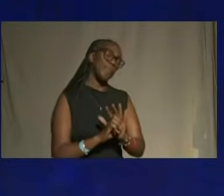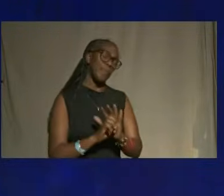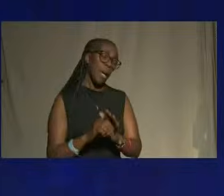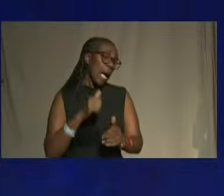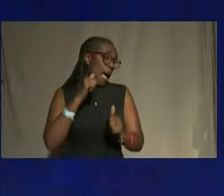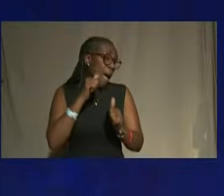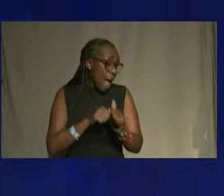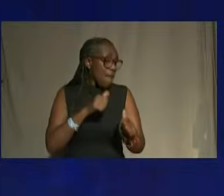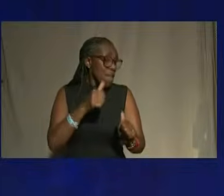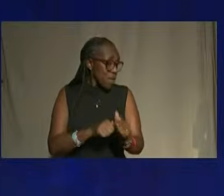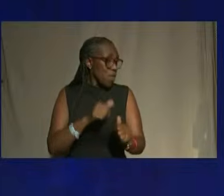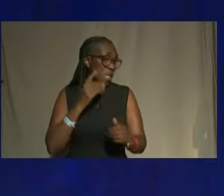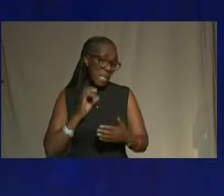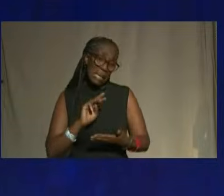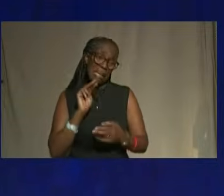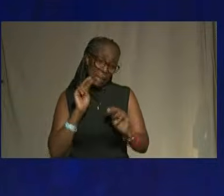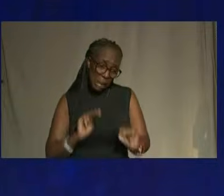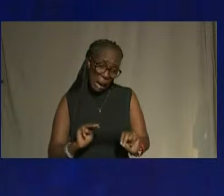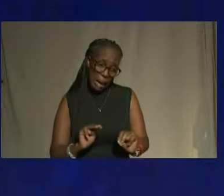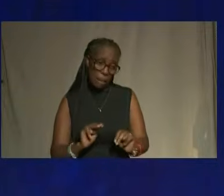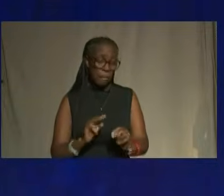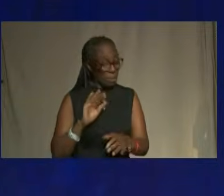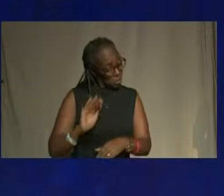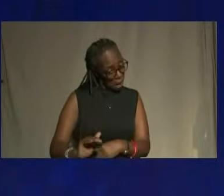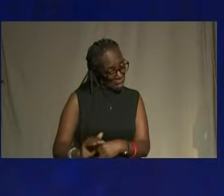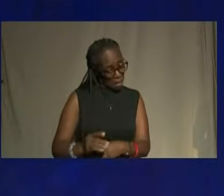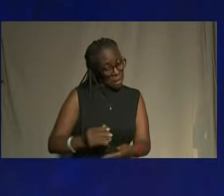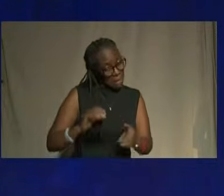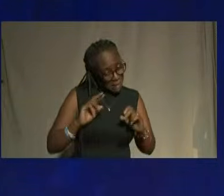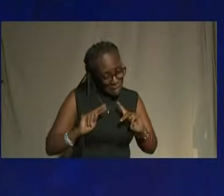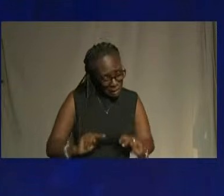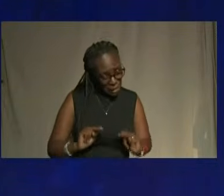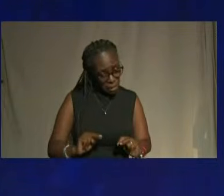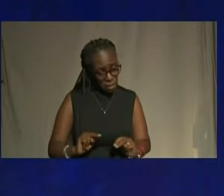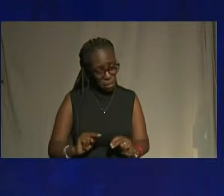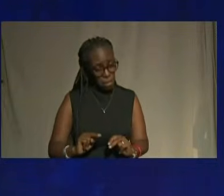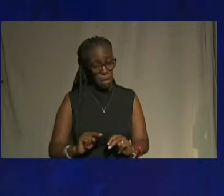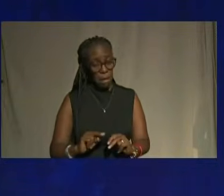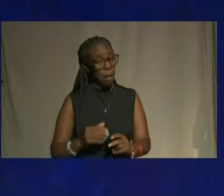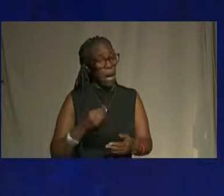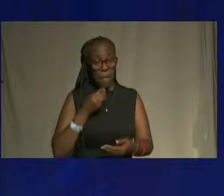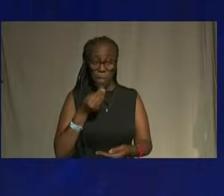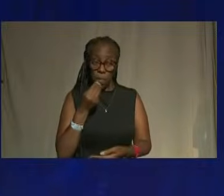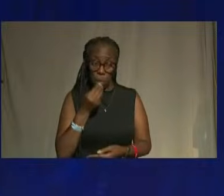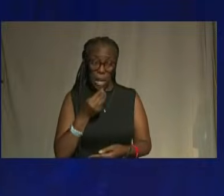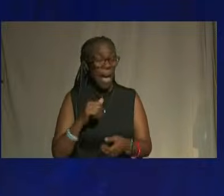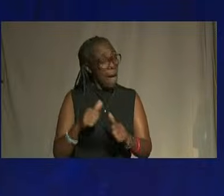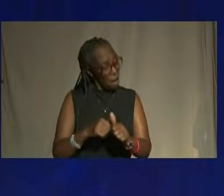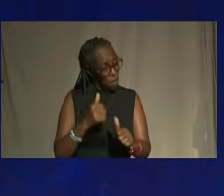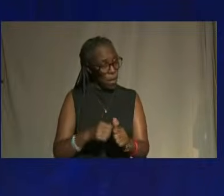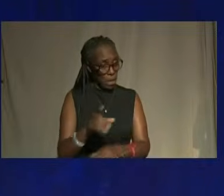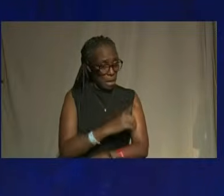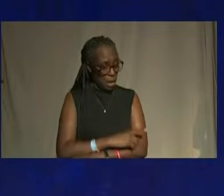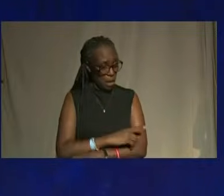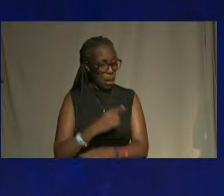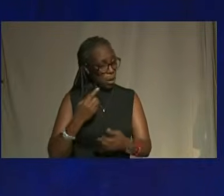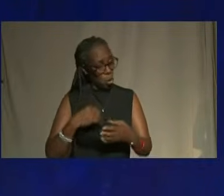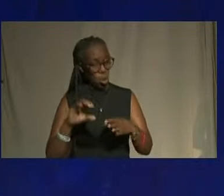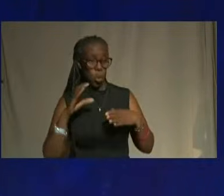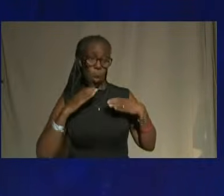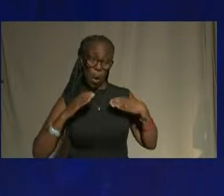a hot meal per day. The first in family who goes to university to have a full scholarship. And also